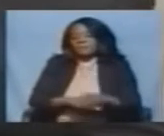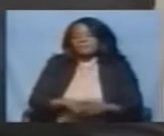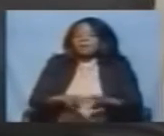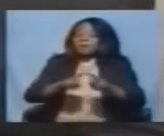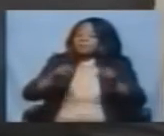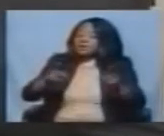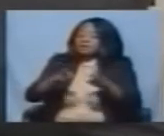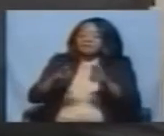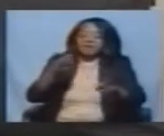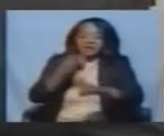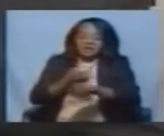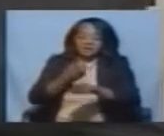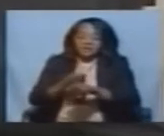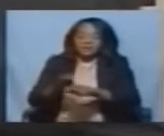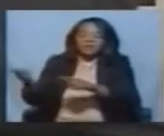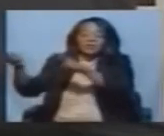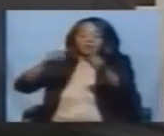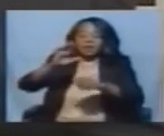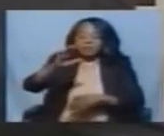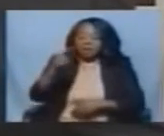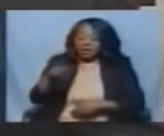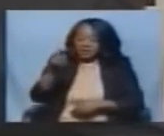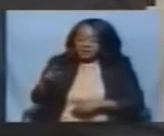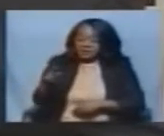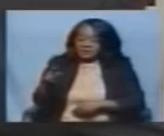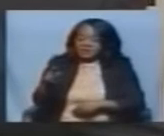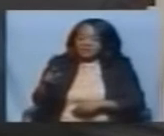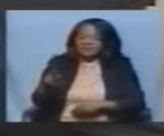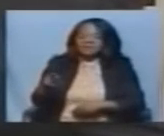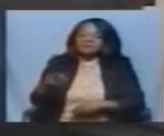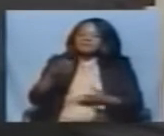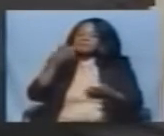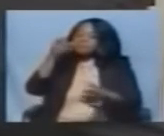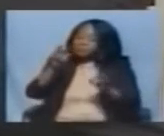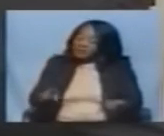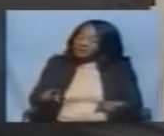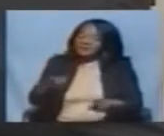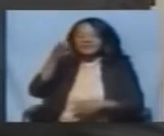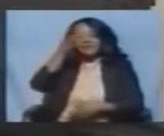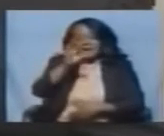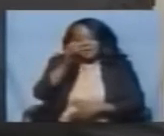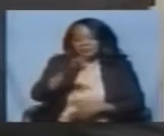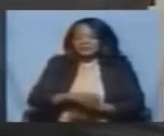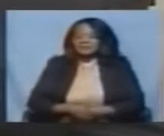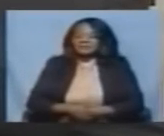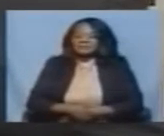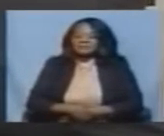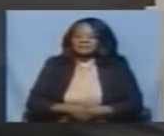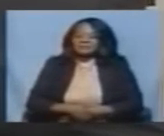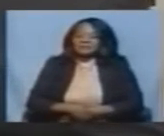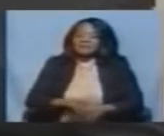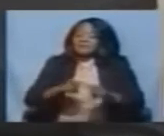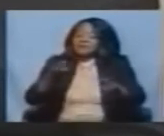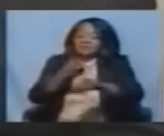difficult to come back and say, this particular buyer is actually corrupt. That's why you've never seen any buyer jailed anywhere.